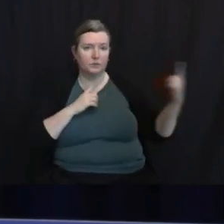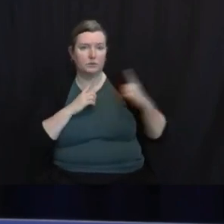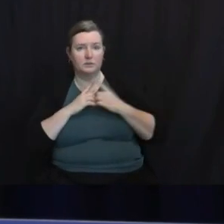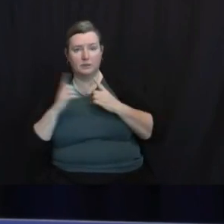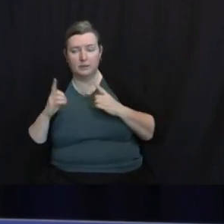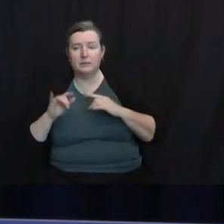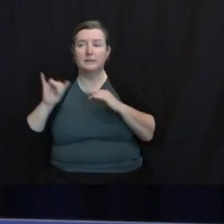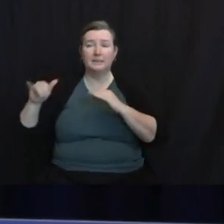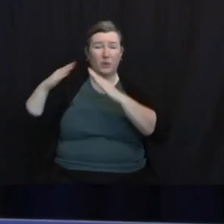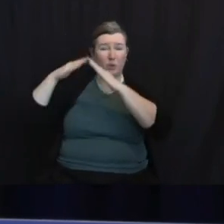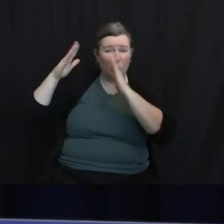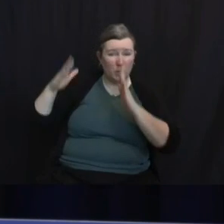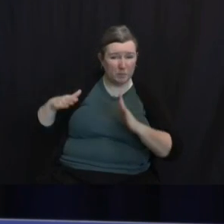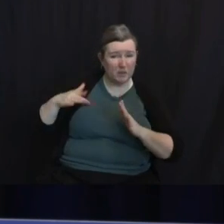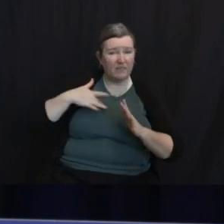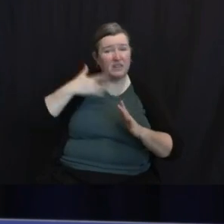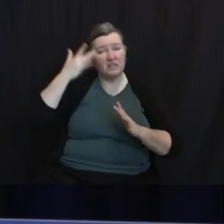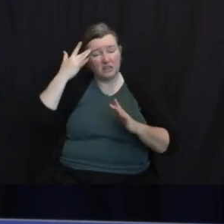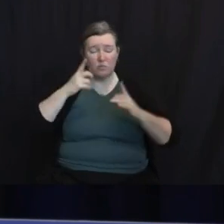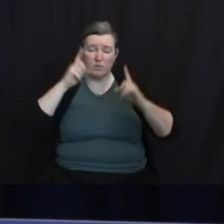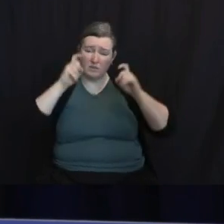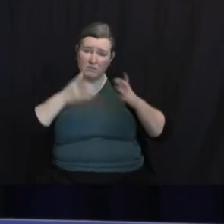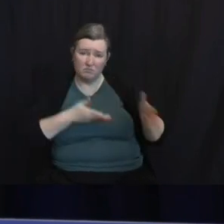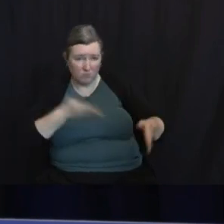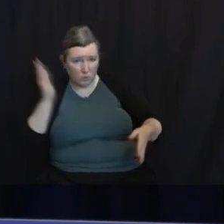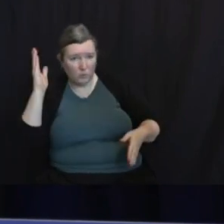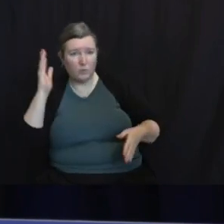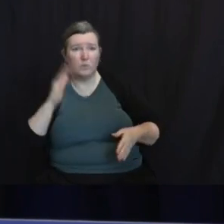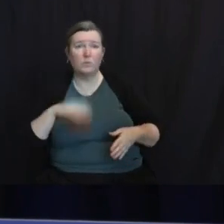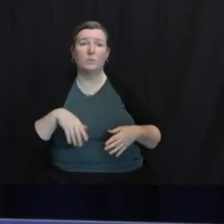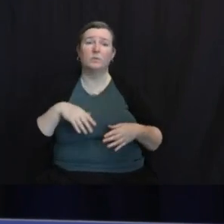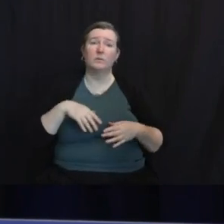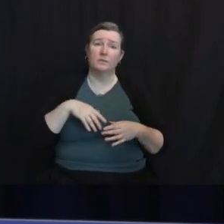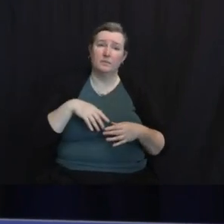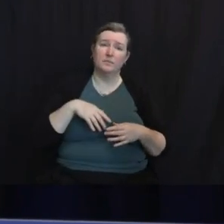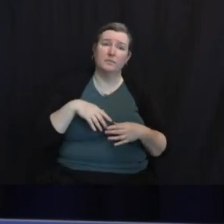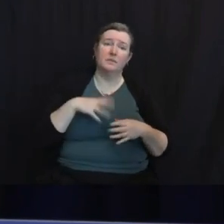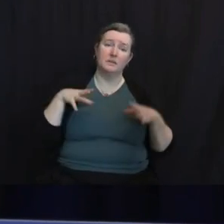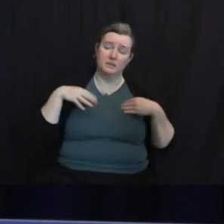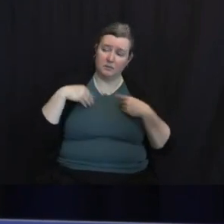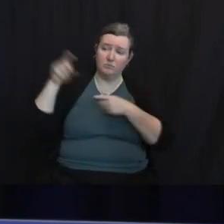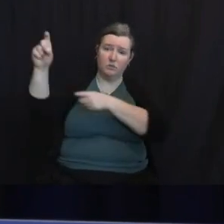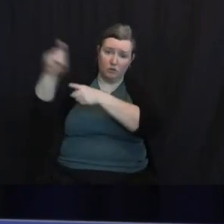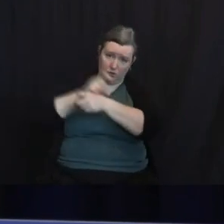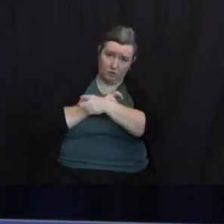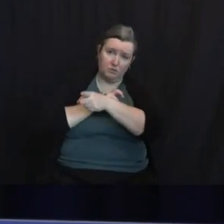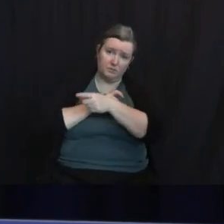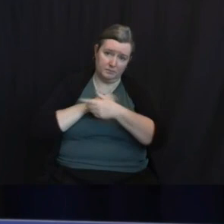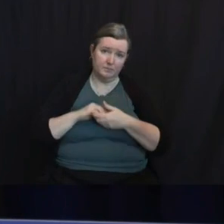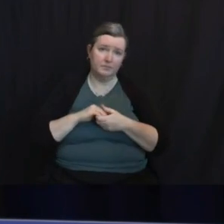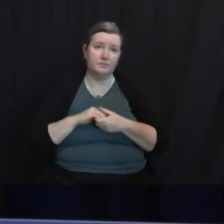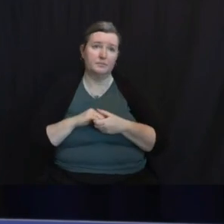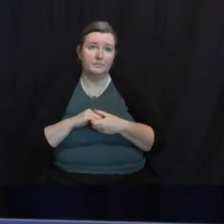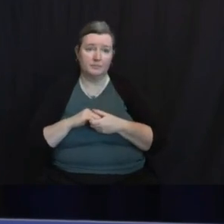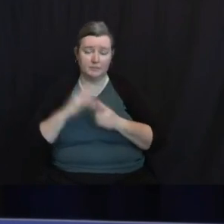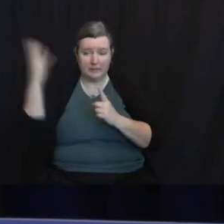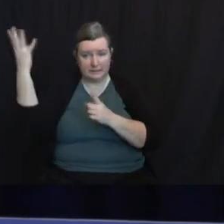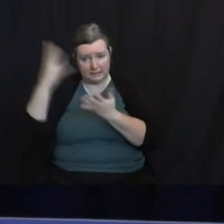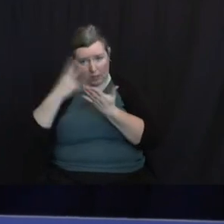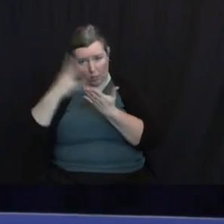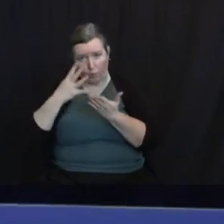when you're sick, get tested, and remember, for each other and for us all, please take the call and download the COVID alert. Thank